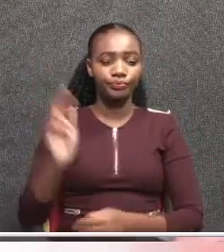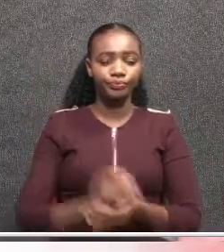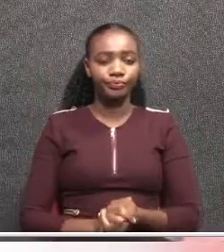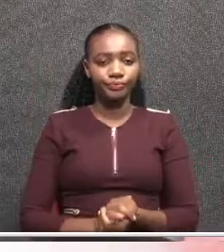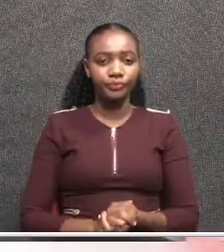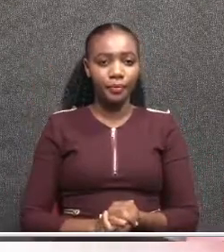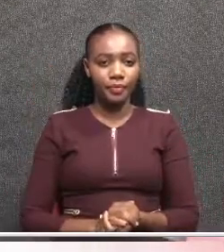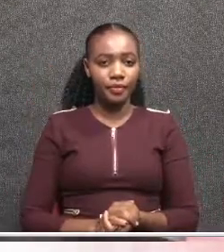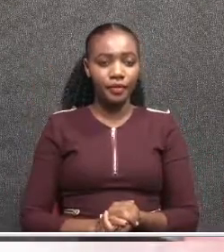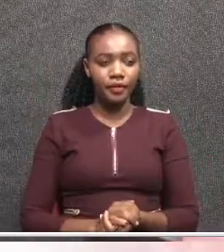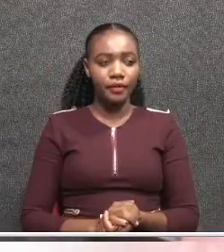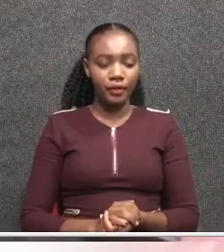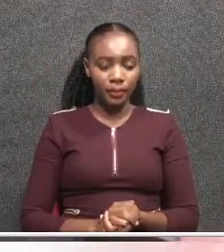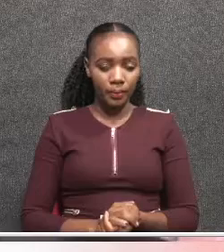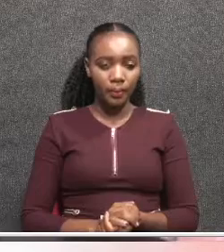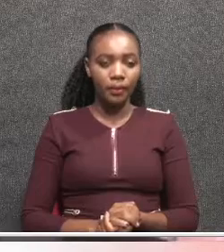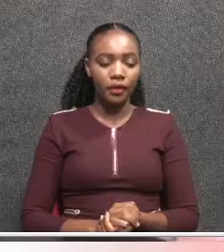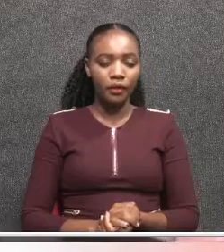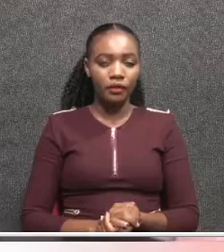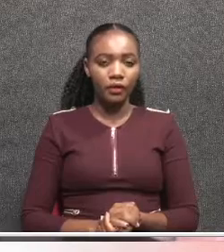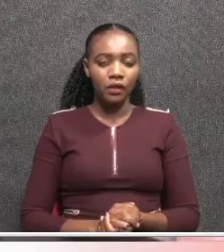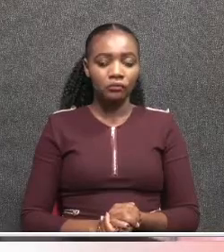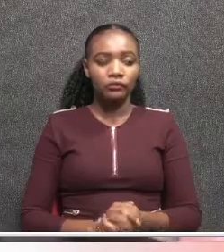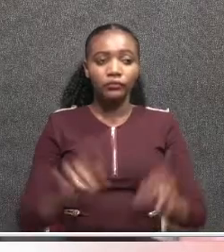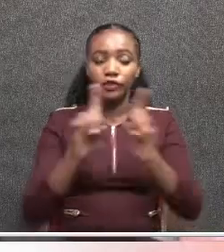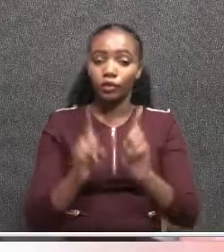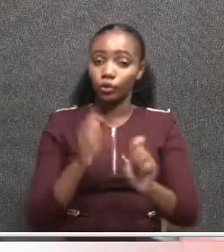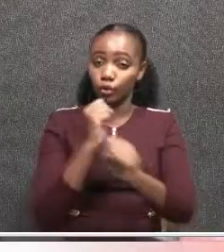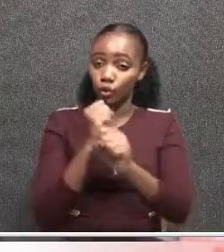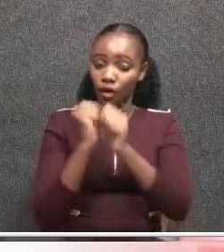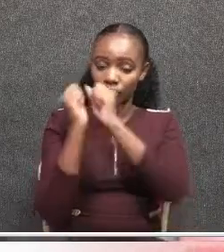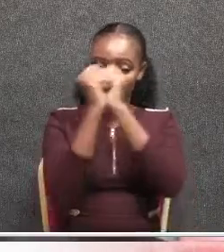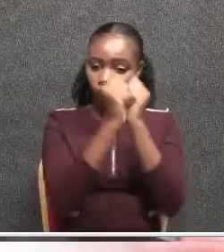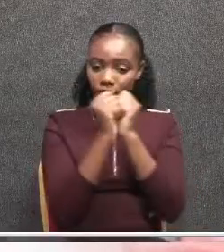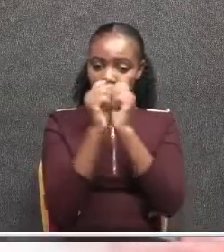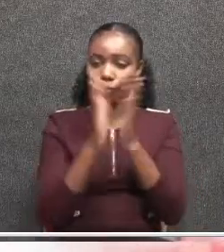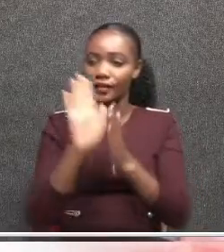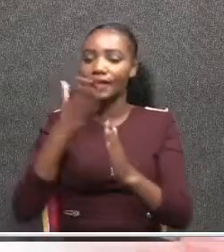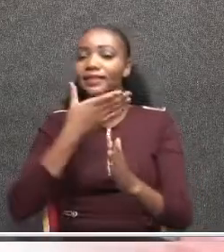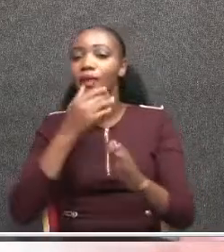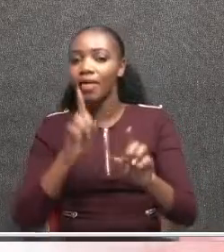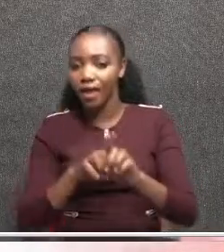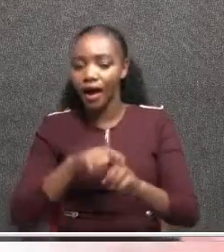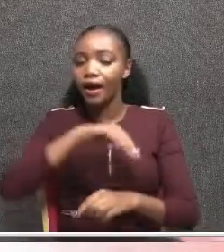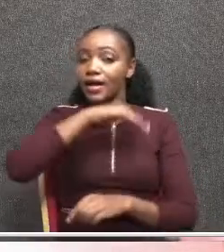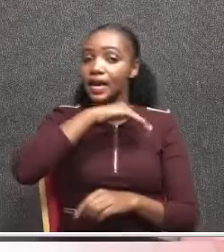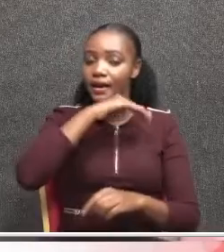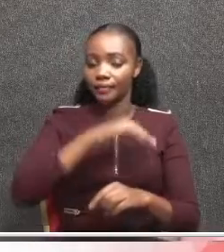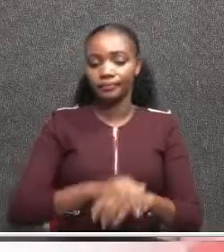Uhuru Kenyatta, His Excellency, to work together with his brother, Honorable